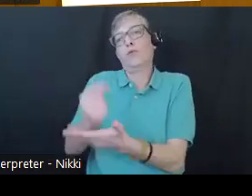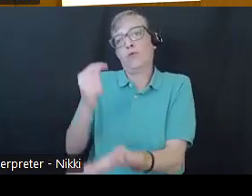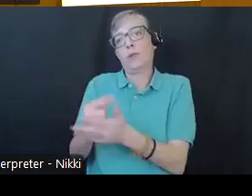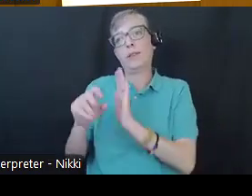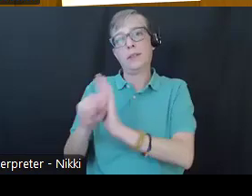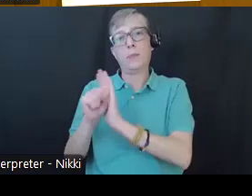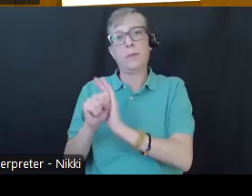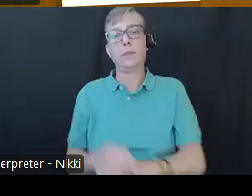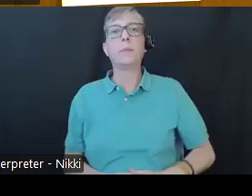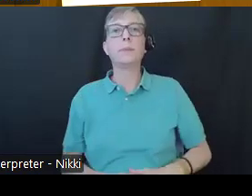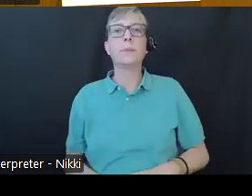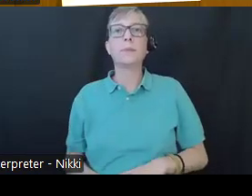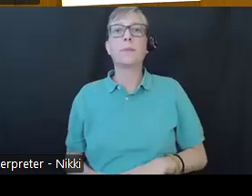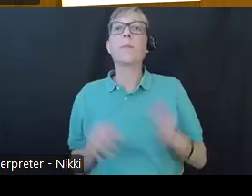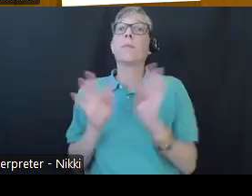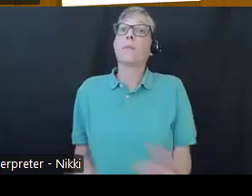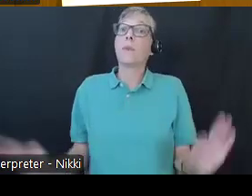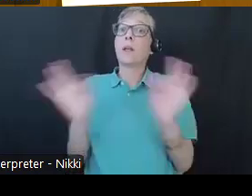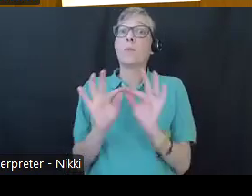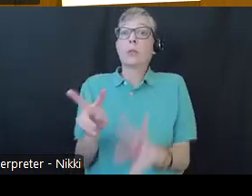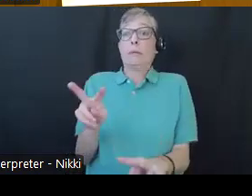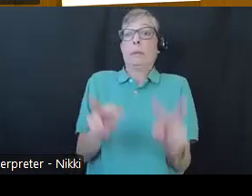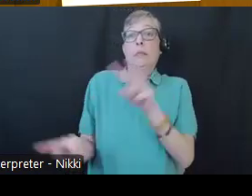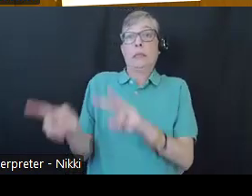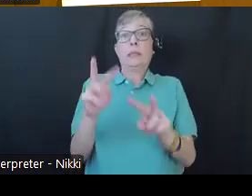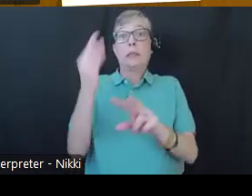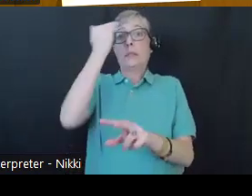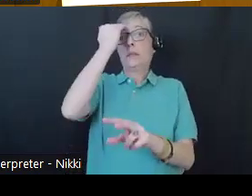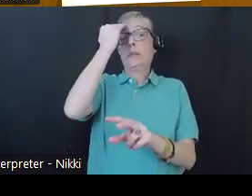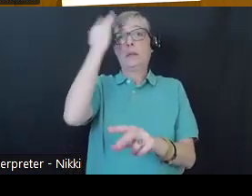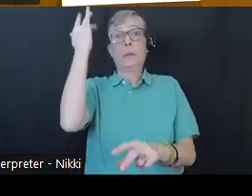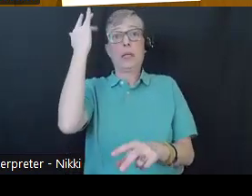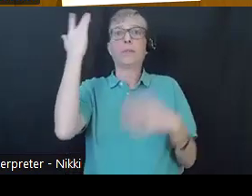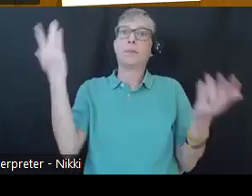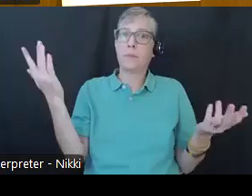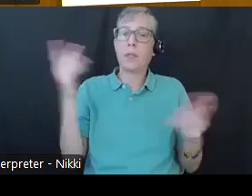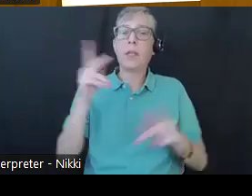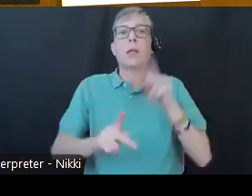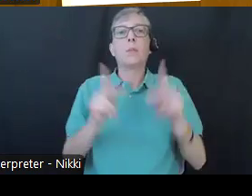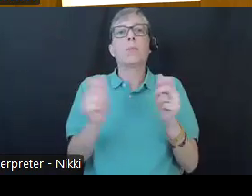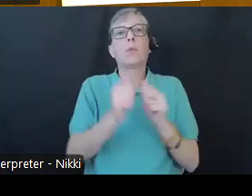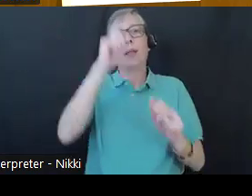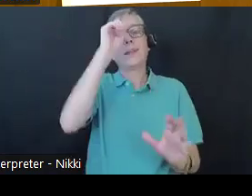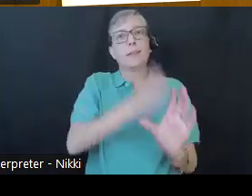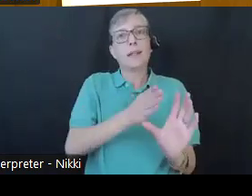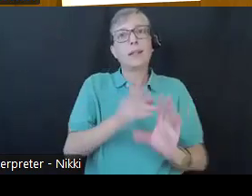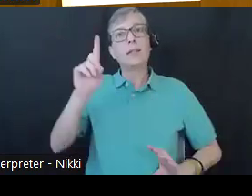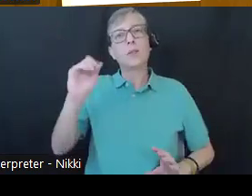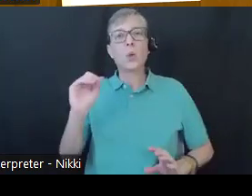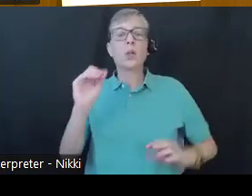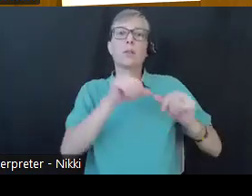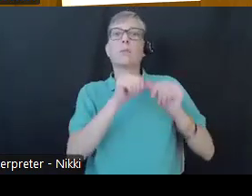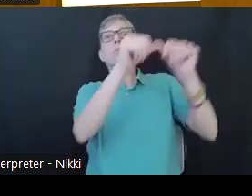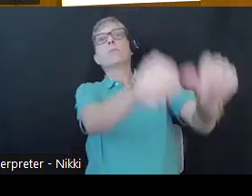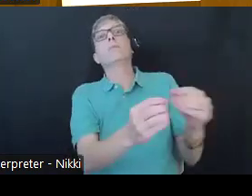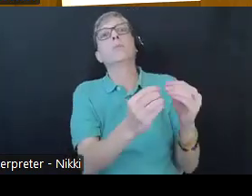Why is this important to look at? As you probably know already, those with psychiatric disorders have longer lengths of stay. They typically require